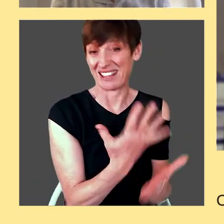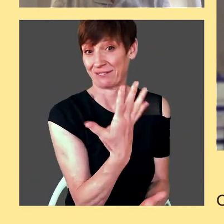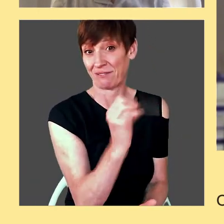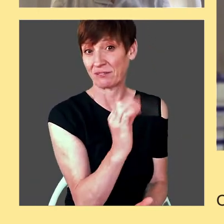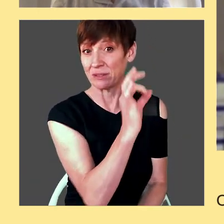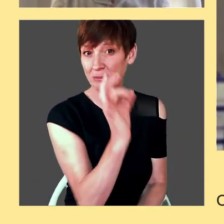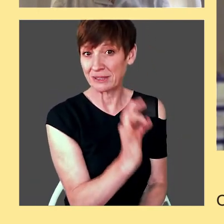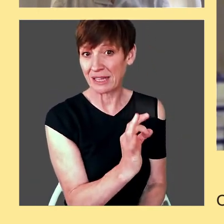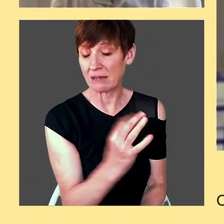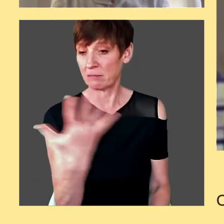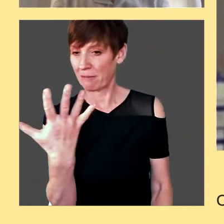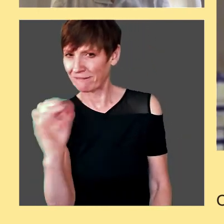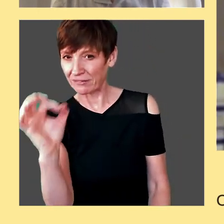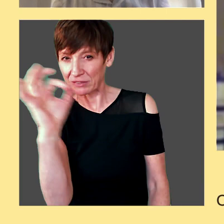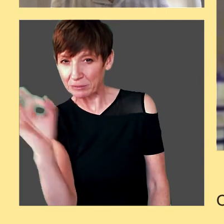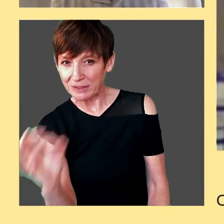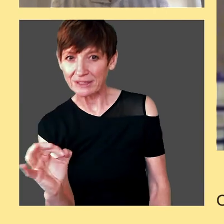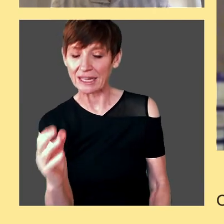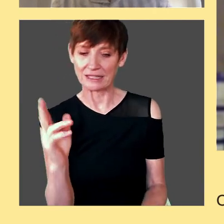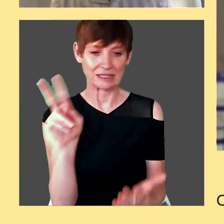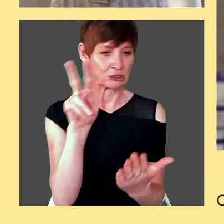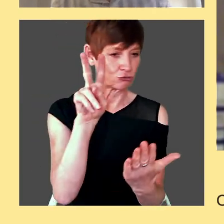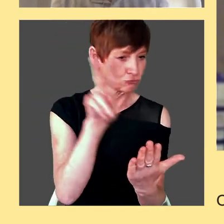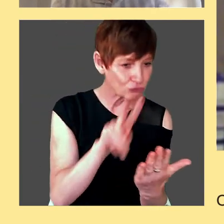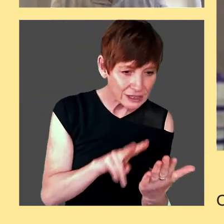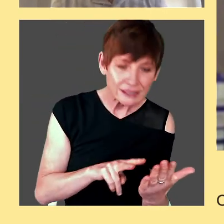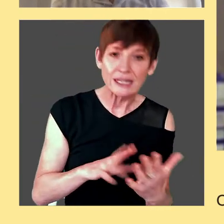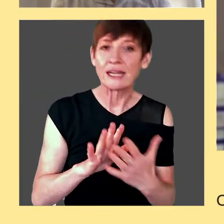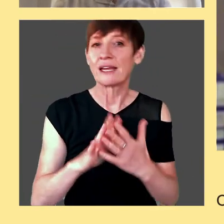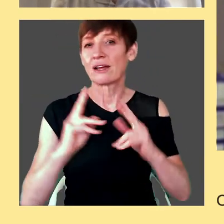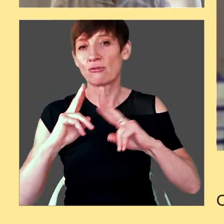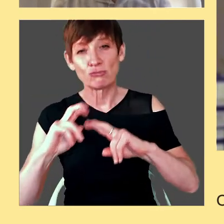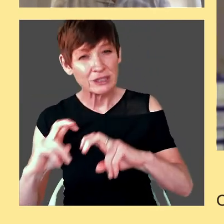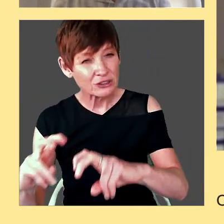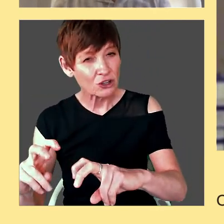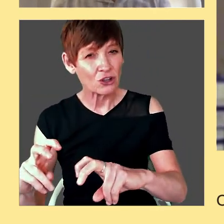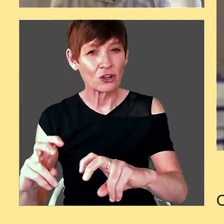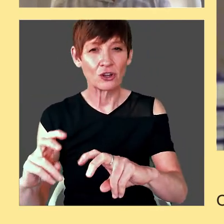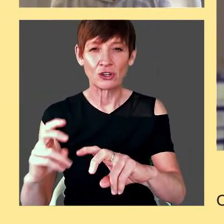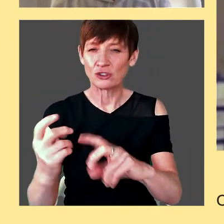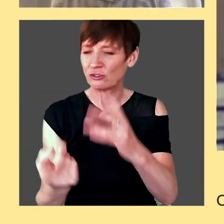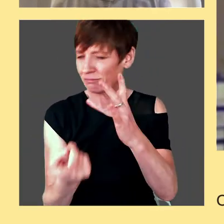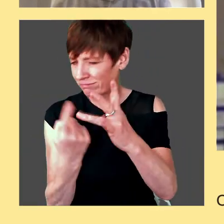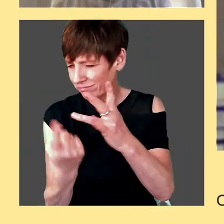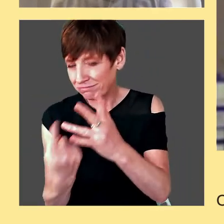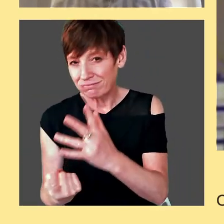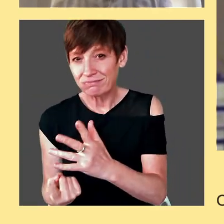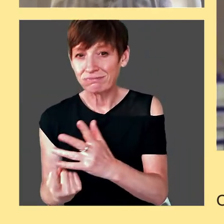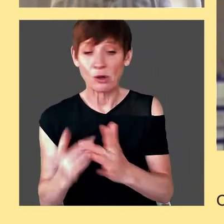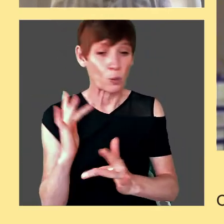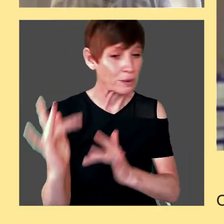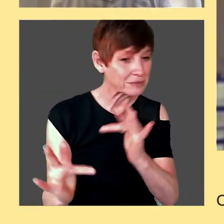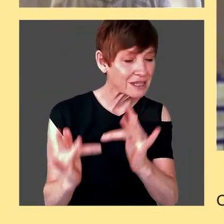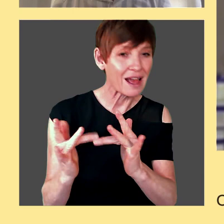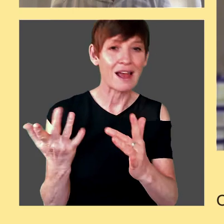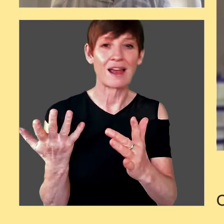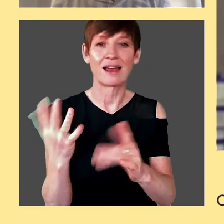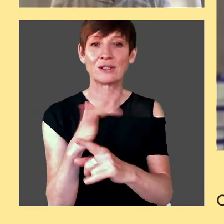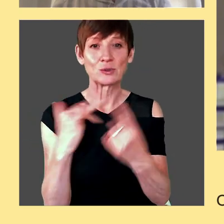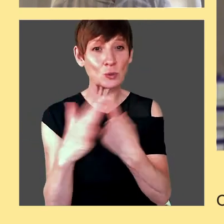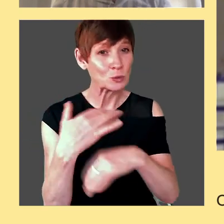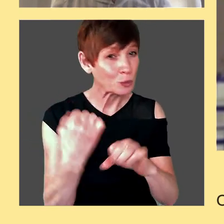from your reading, your research, your small mm-hmm. things you do, even maintain your website, social